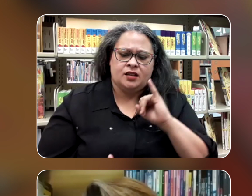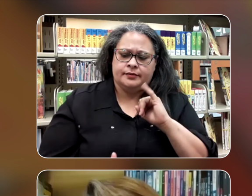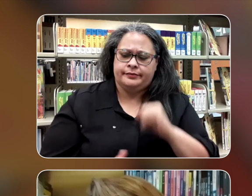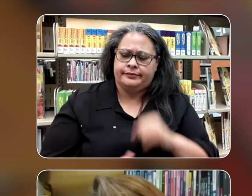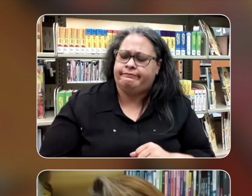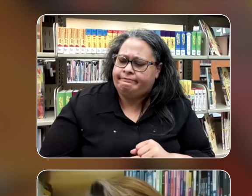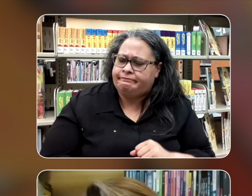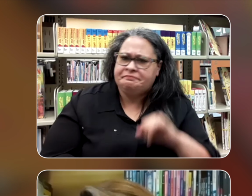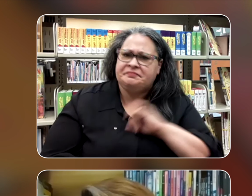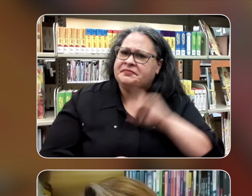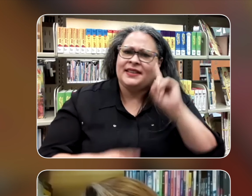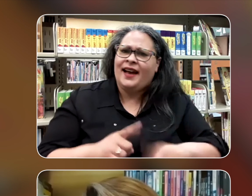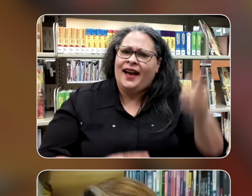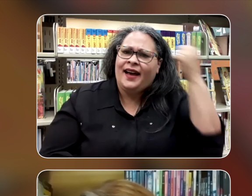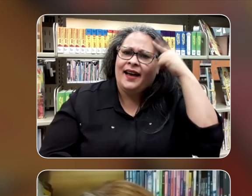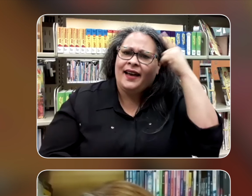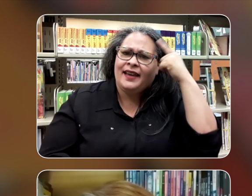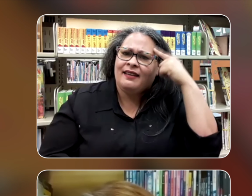of a single good reason.